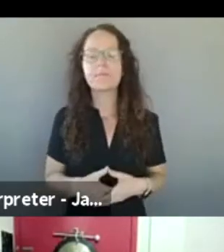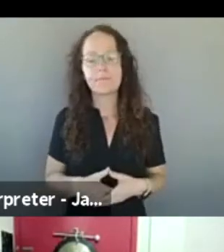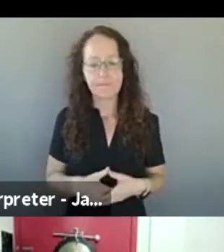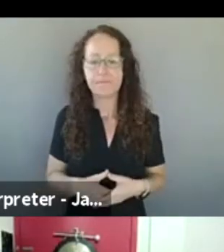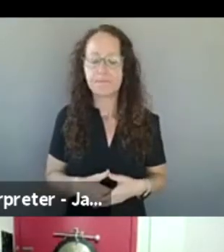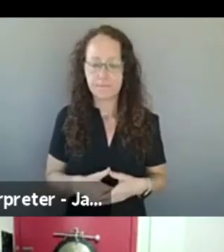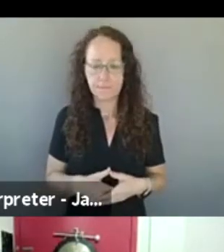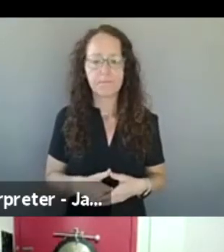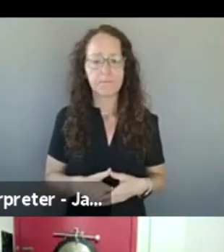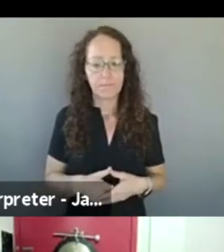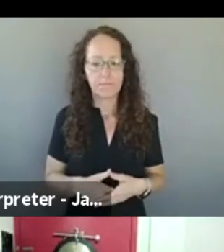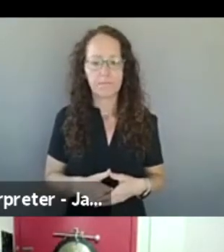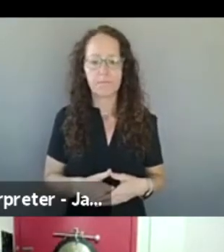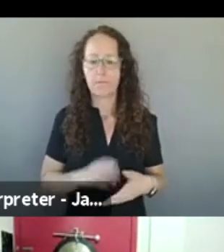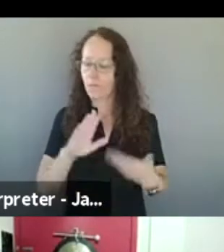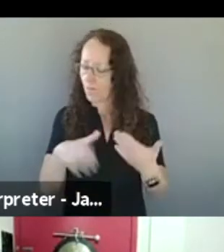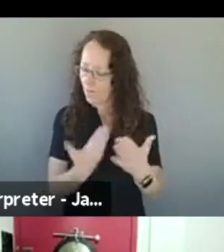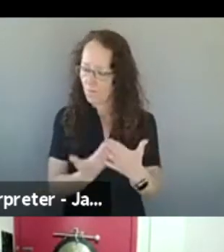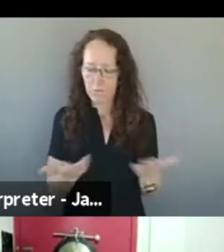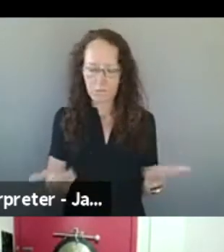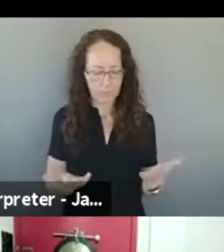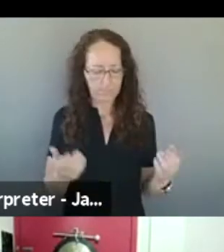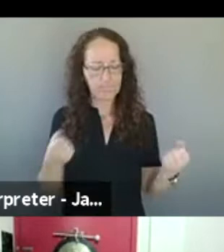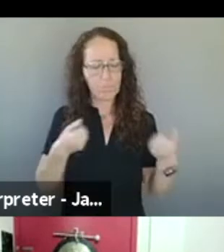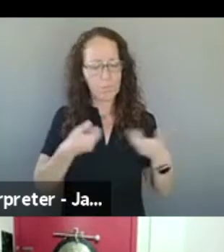all welcome here.